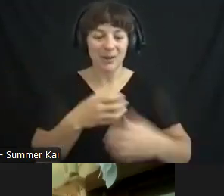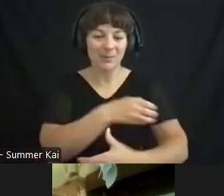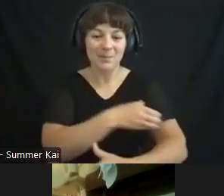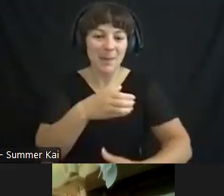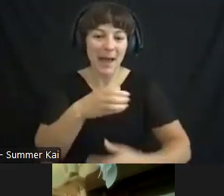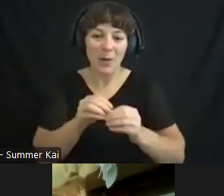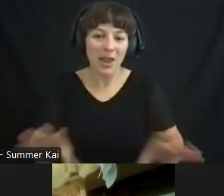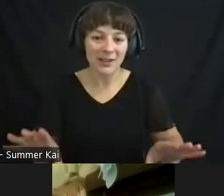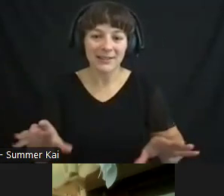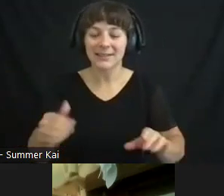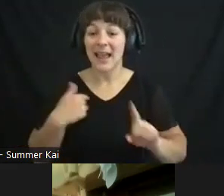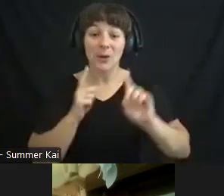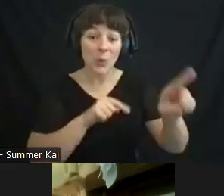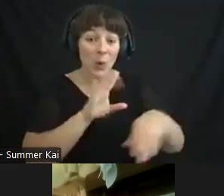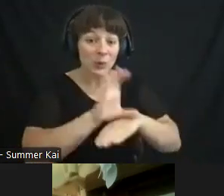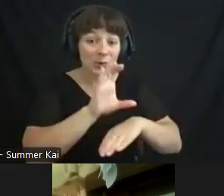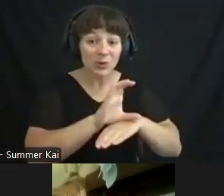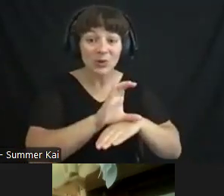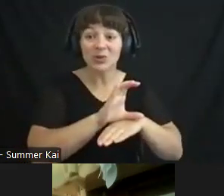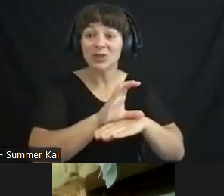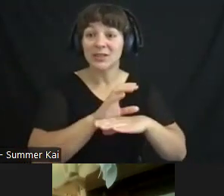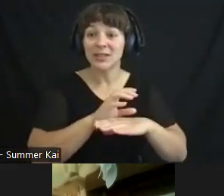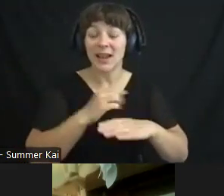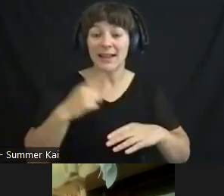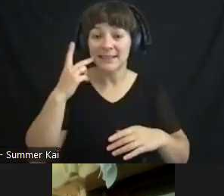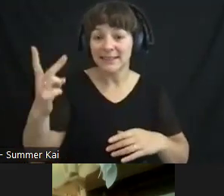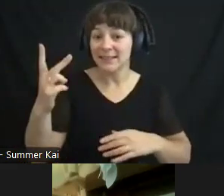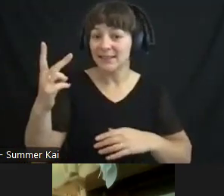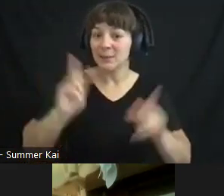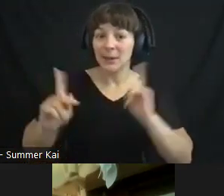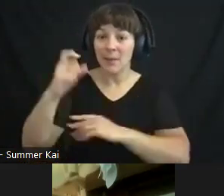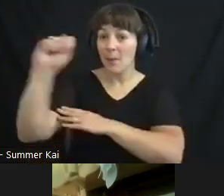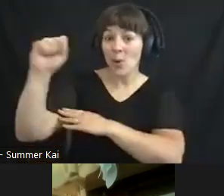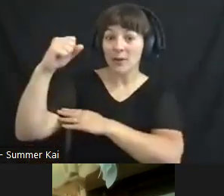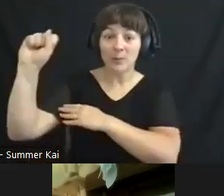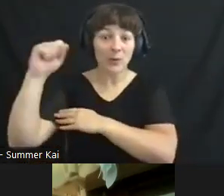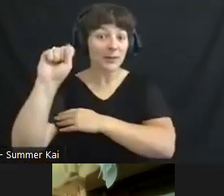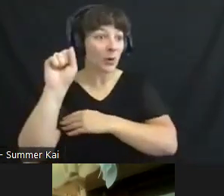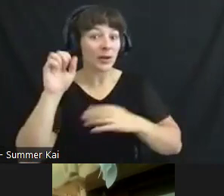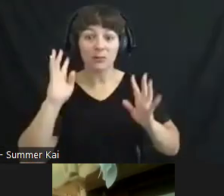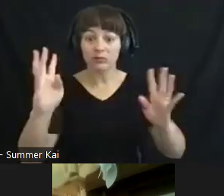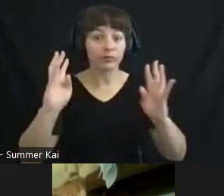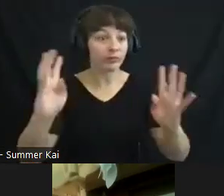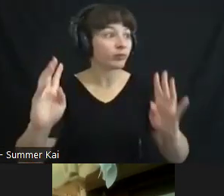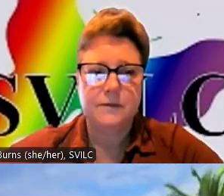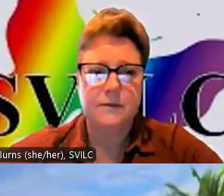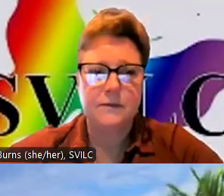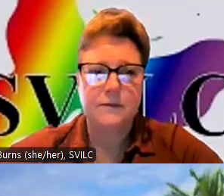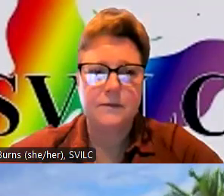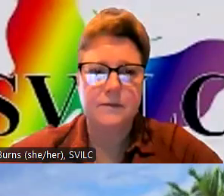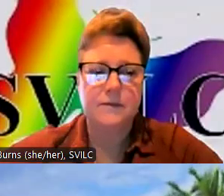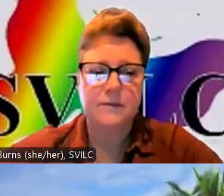I go to church and there, we are really protest on that, but it seems not enough for us to make the voice